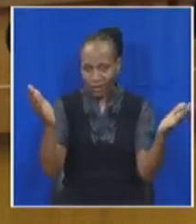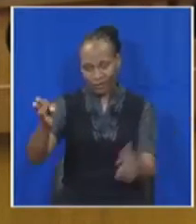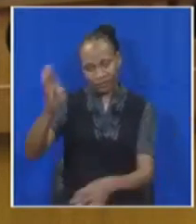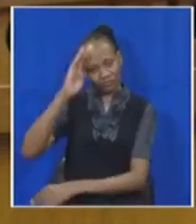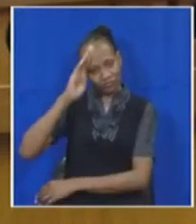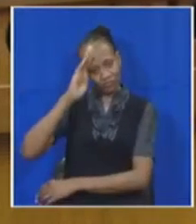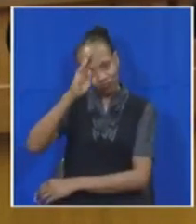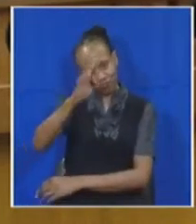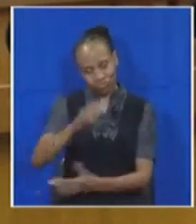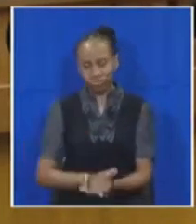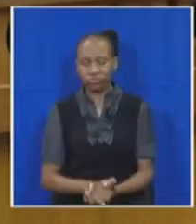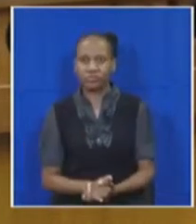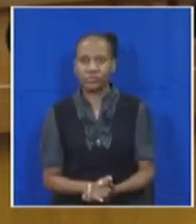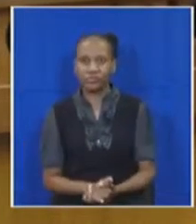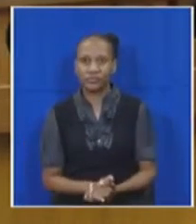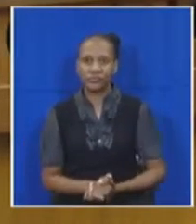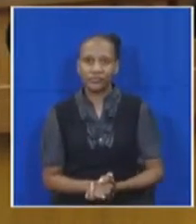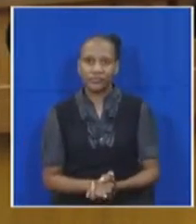Dumelang.